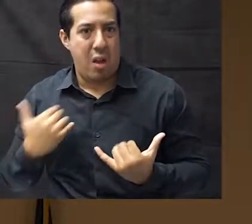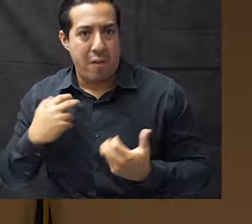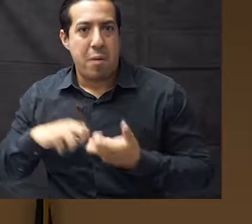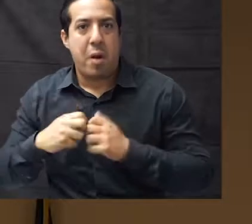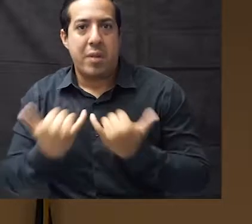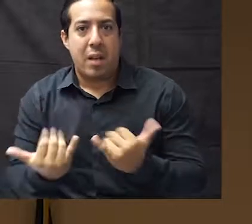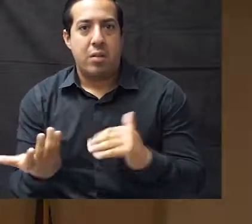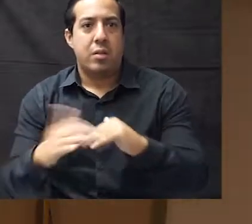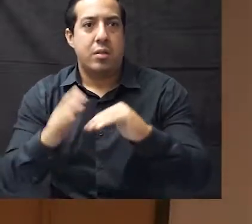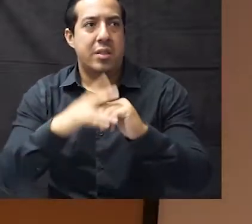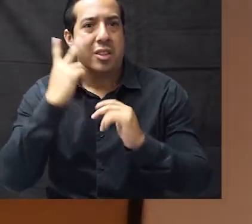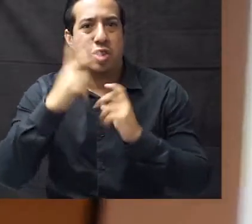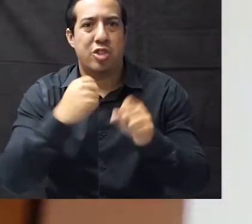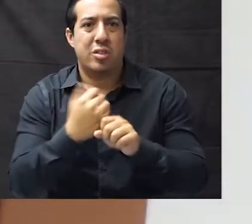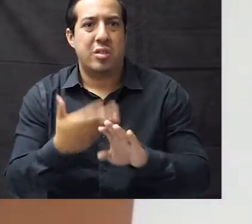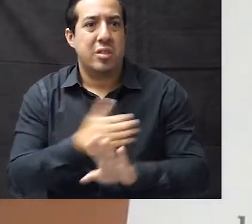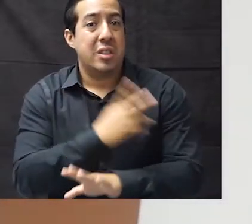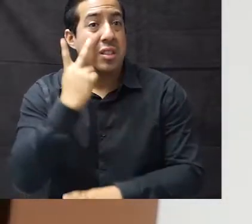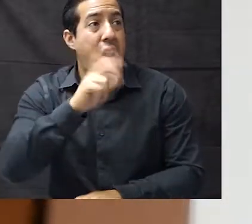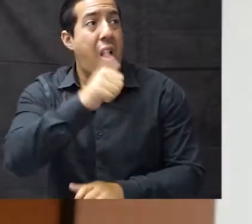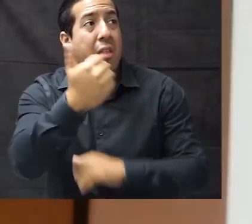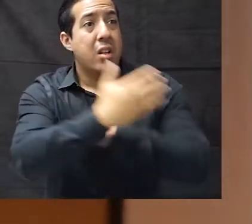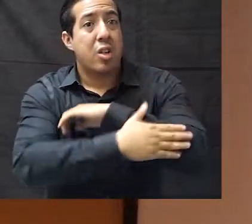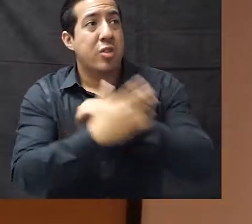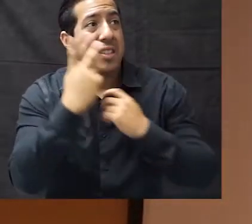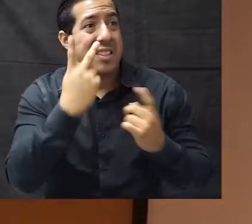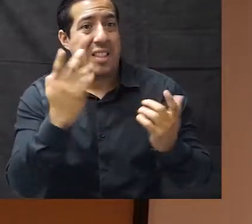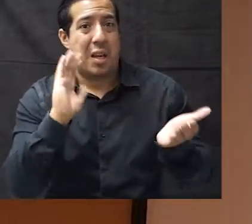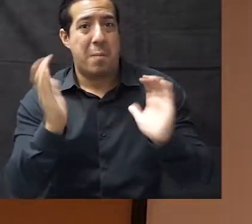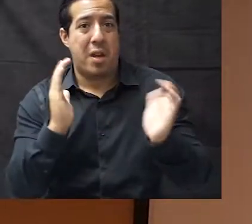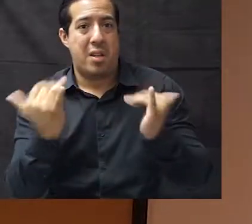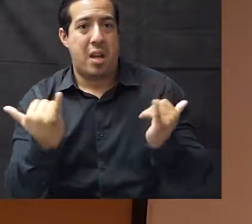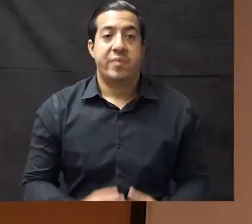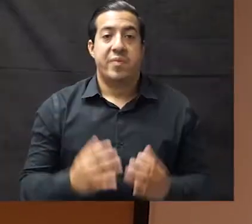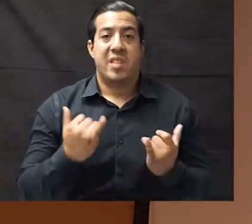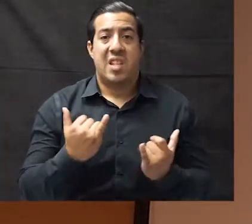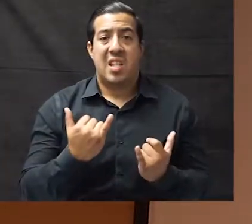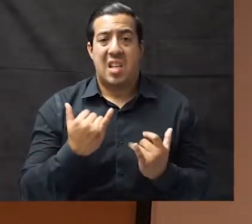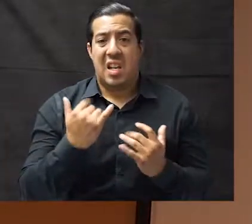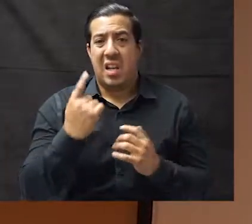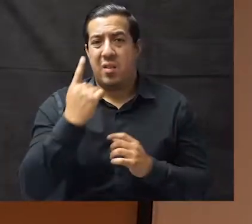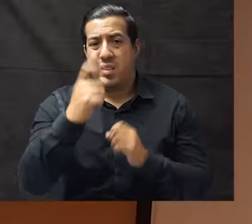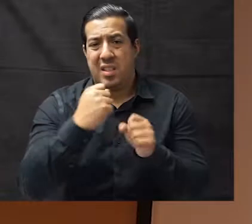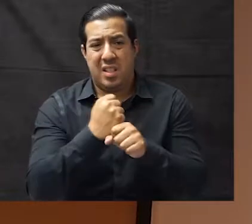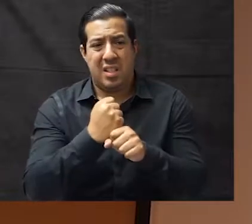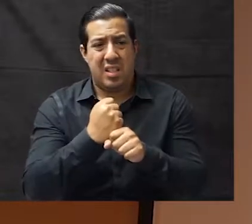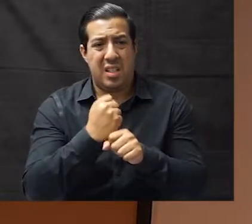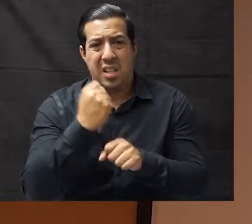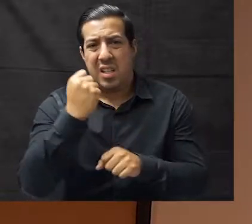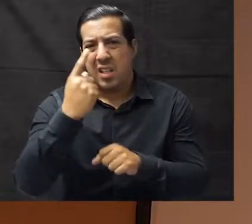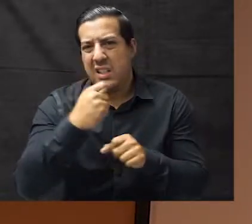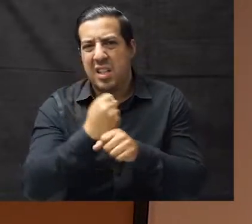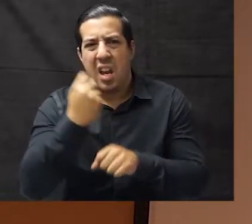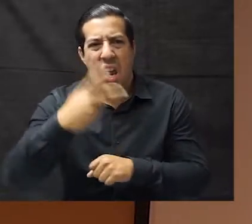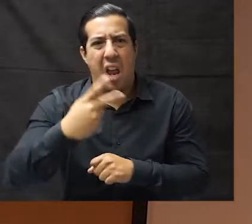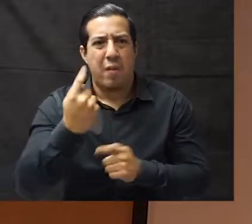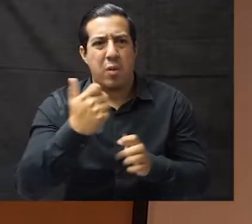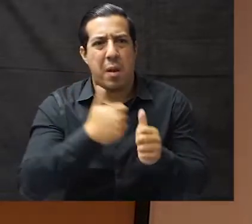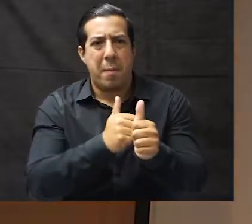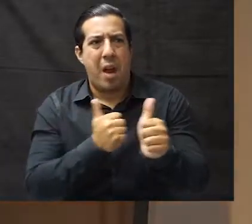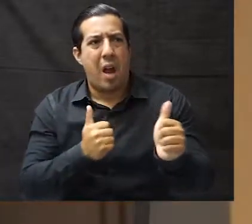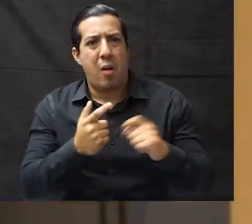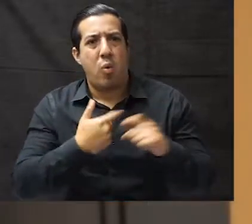looks like the pattern that the rest of the country saw about 2 years ago, and now you see where the rest of the country's at. That's what I'm worried about on